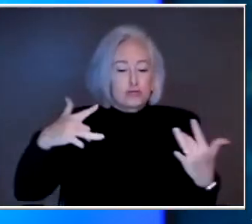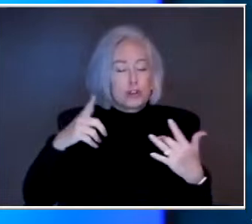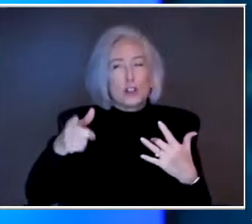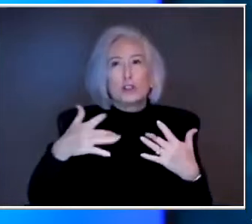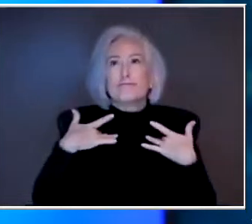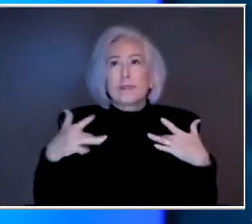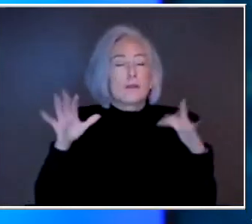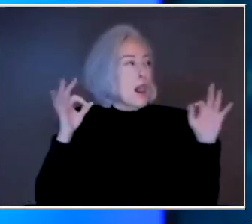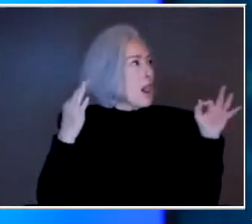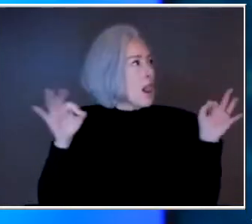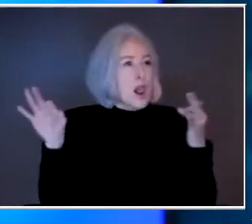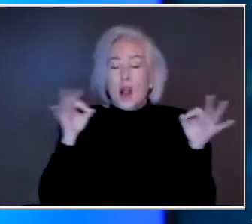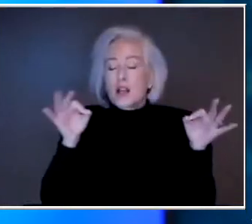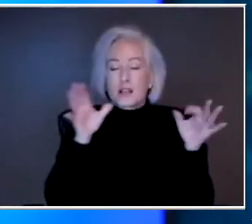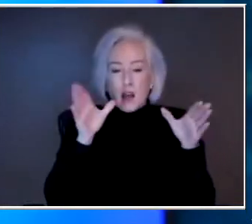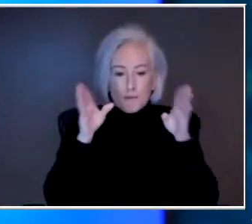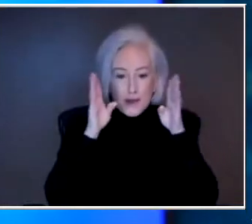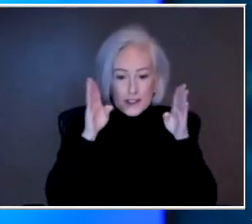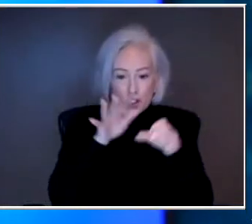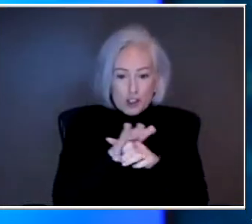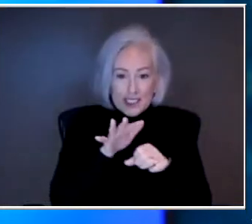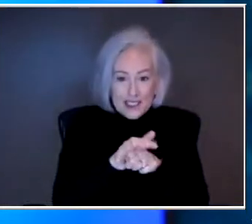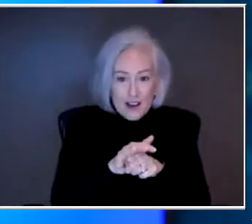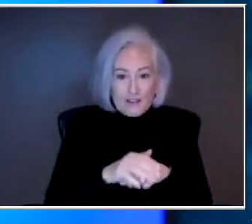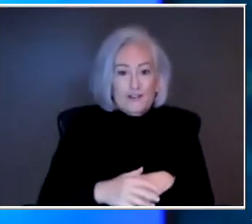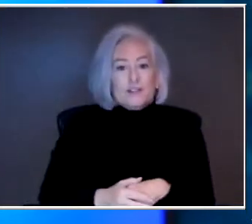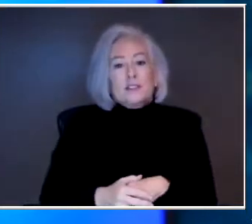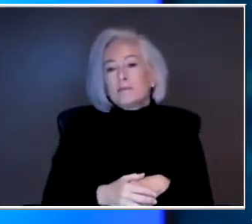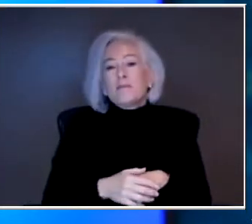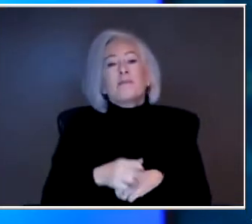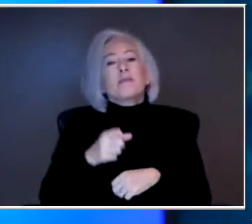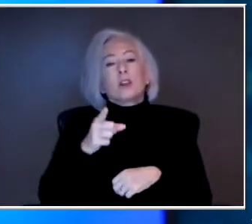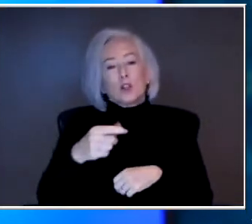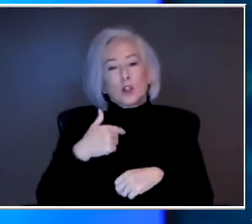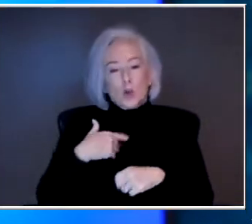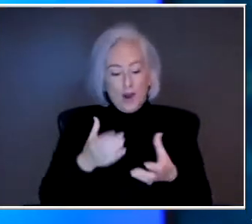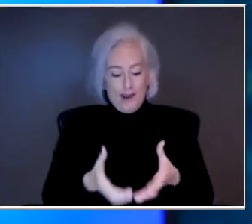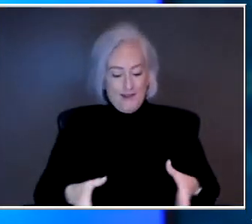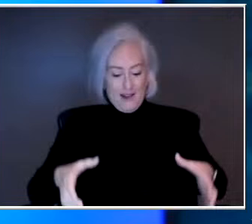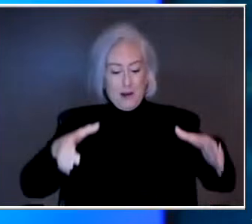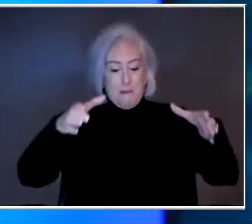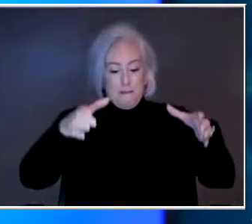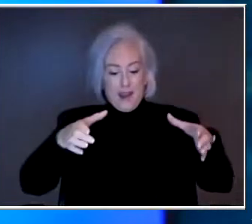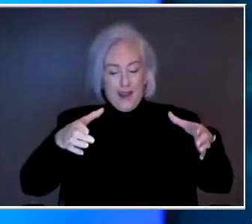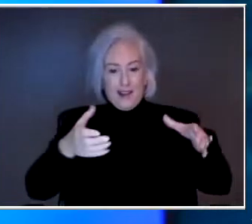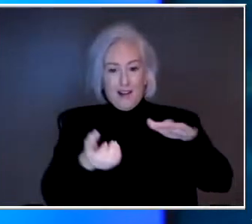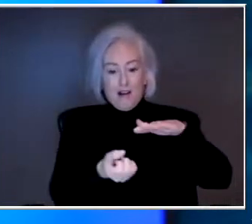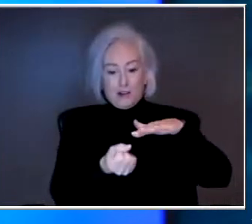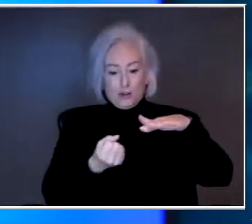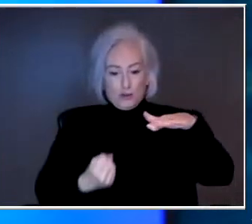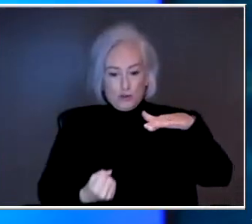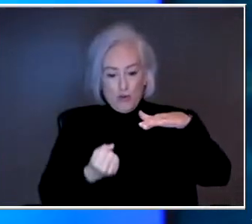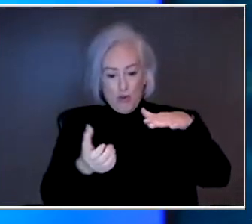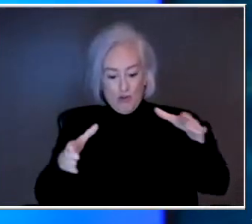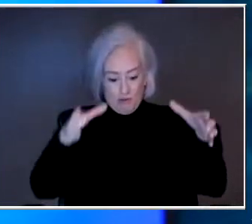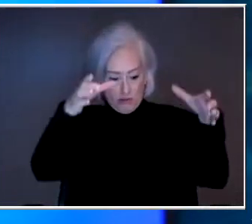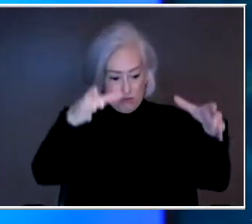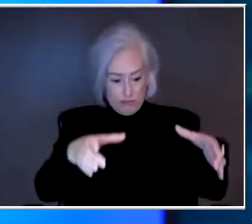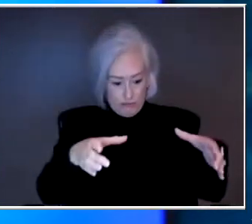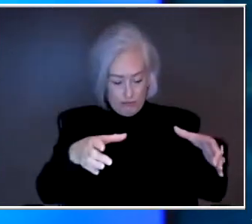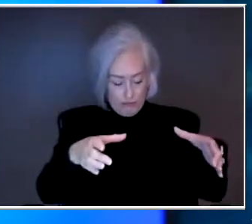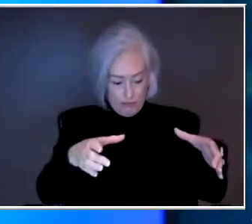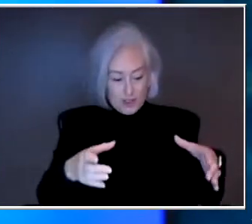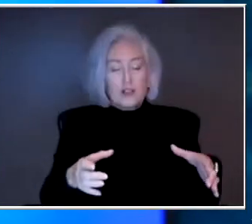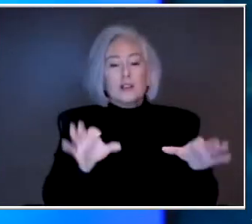you. Pot lids if you have a grease pan on the stove, and hot pads so that you don't accidentally touch something hot. And